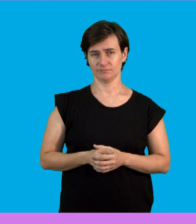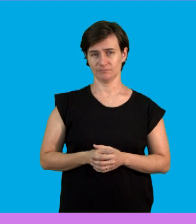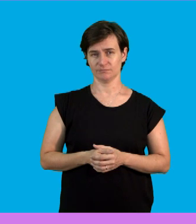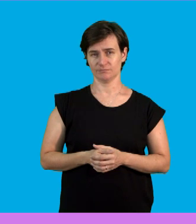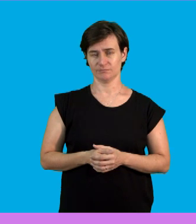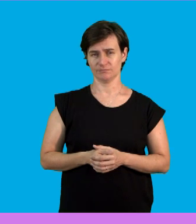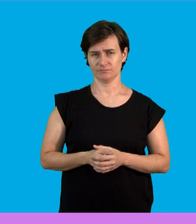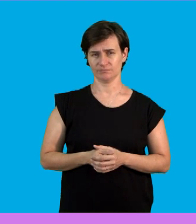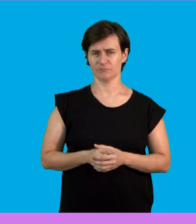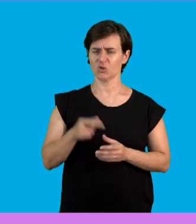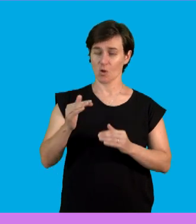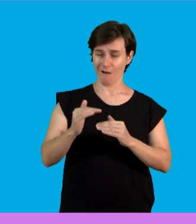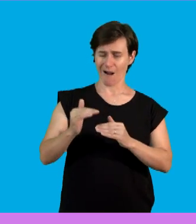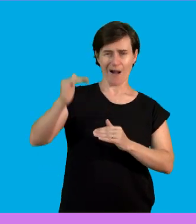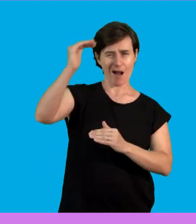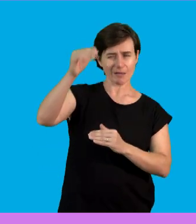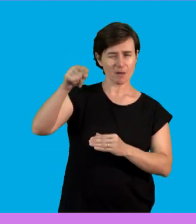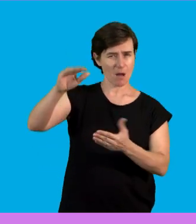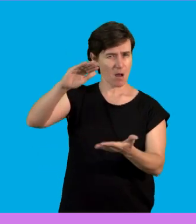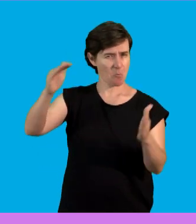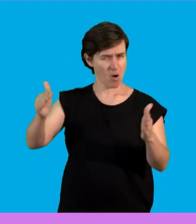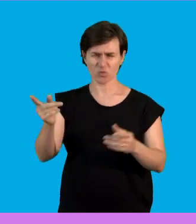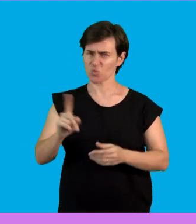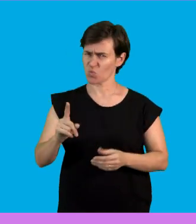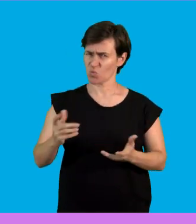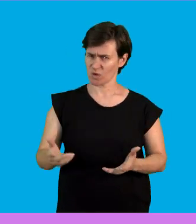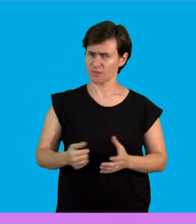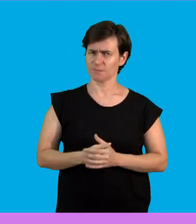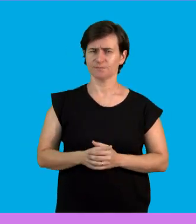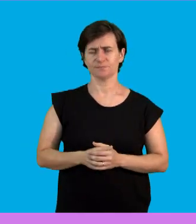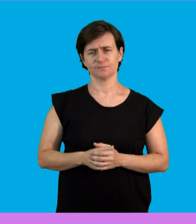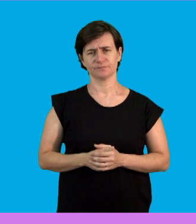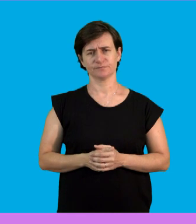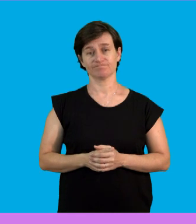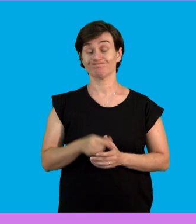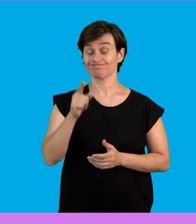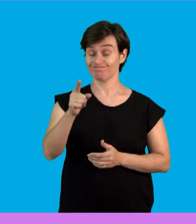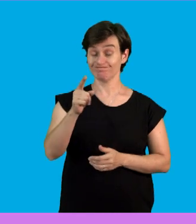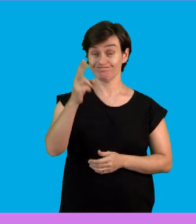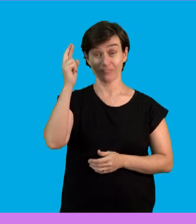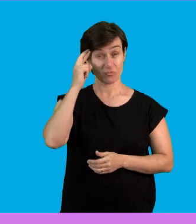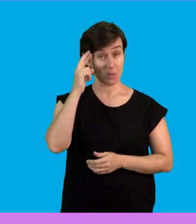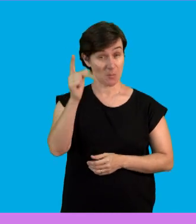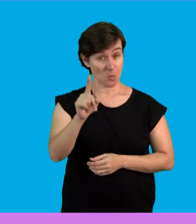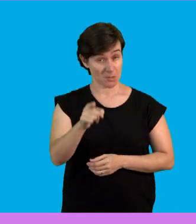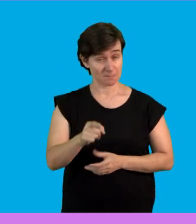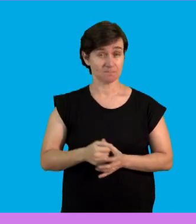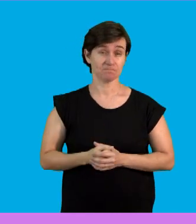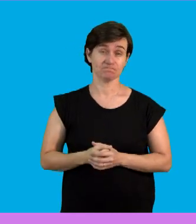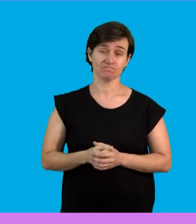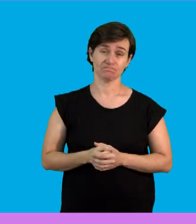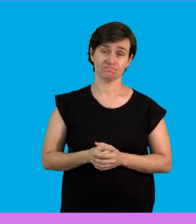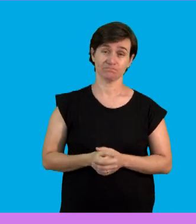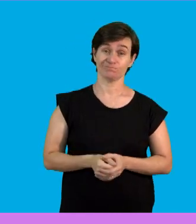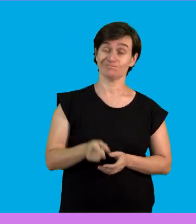So what is the height of the box? Now we need, remember, there